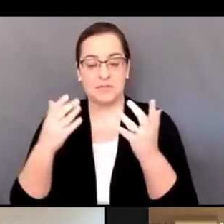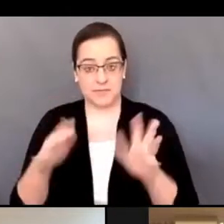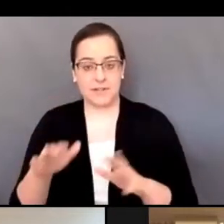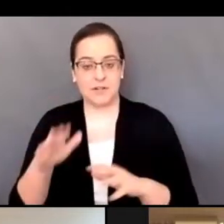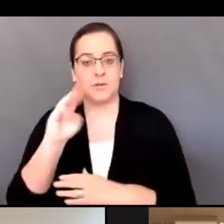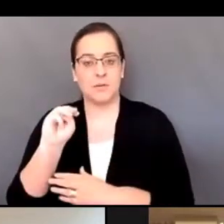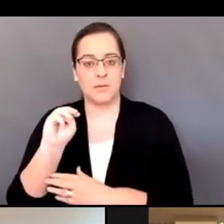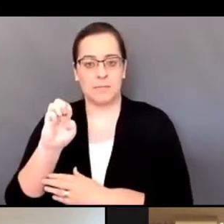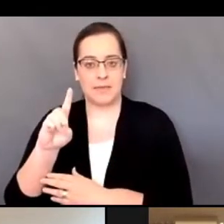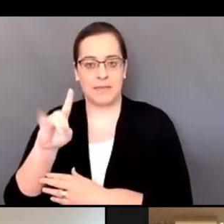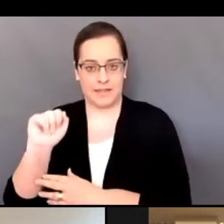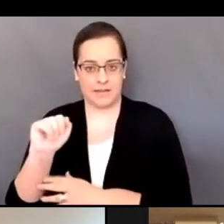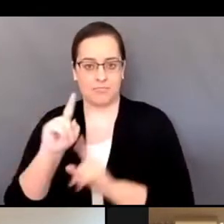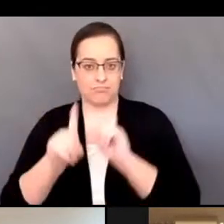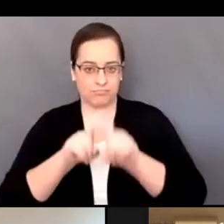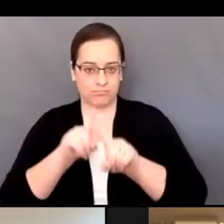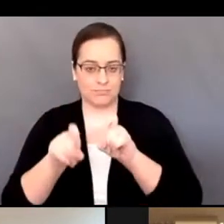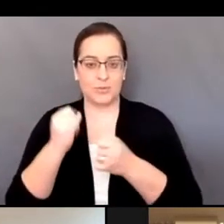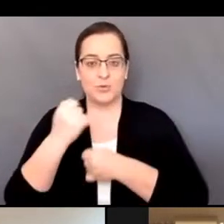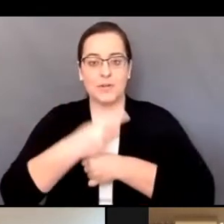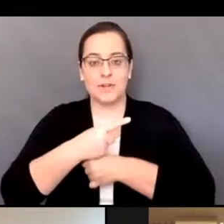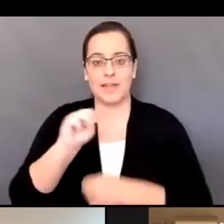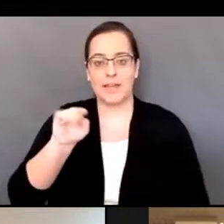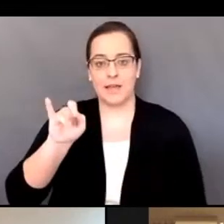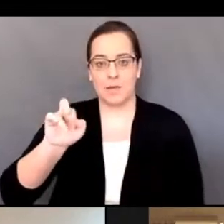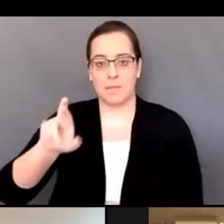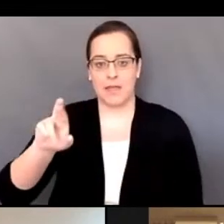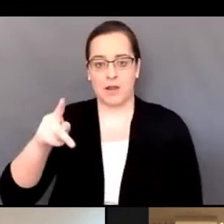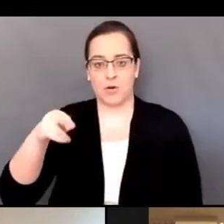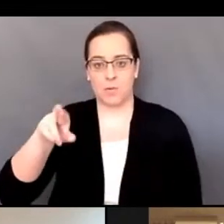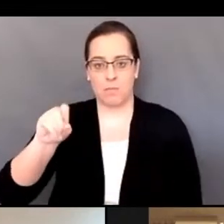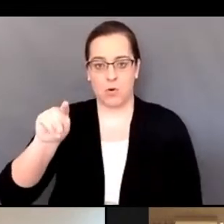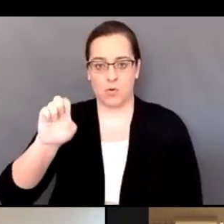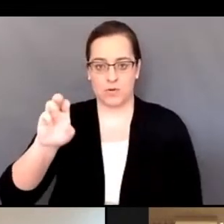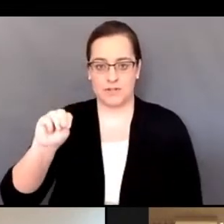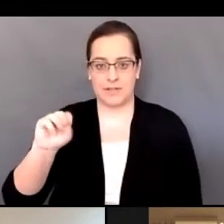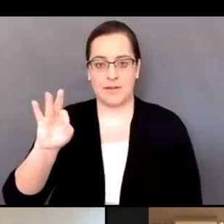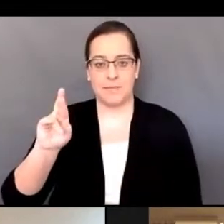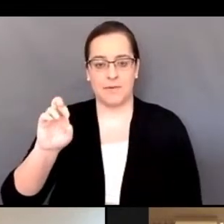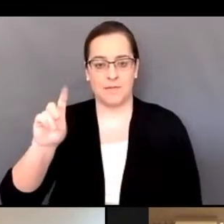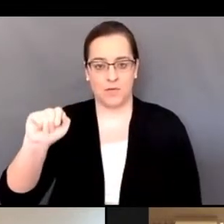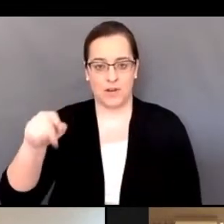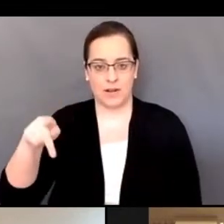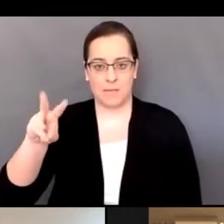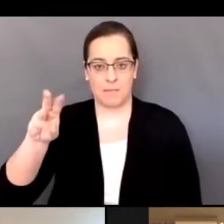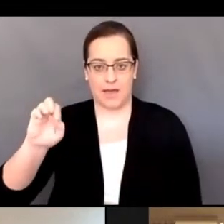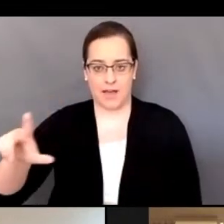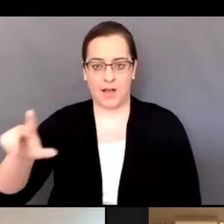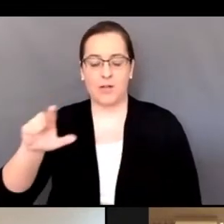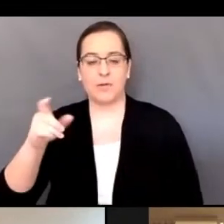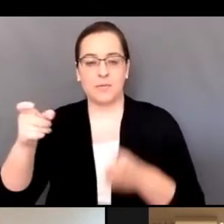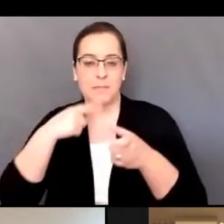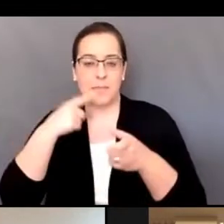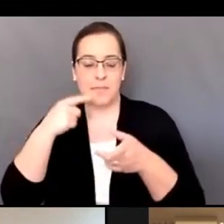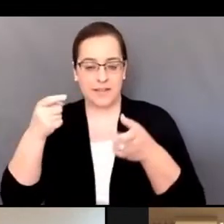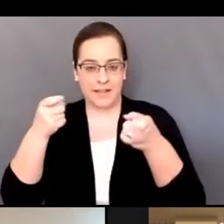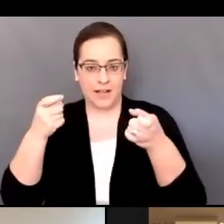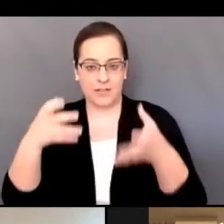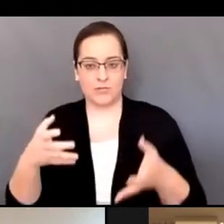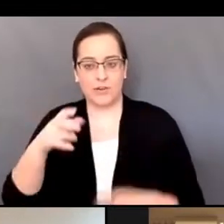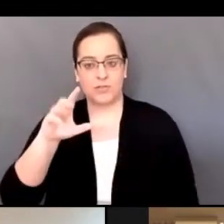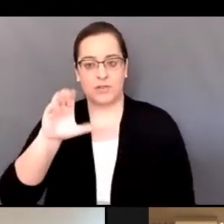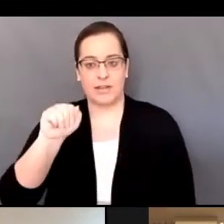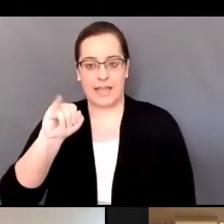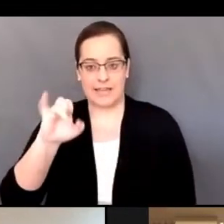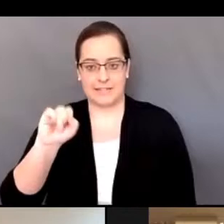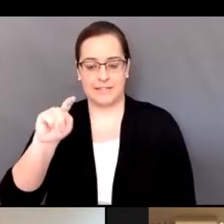media. We're joined today by Mayor Pro Tem Freda Powell, Public Health Director Casie Stoughton, Public Health Authority, Texas